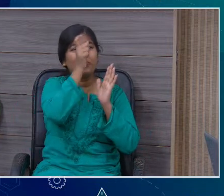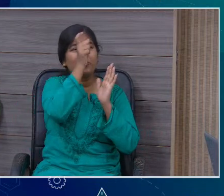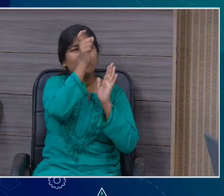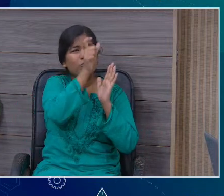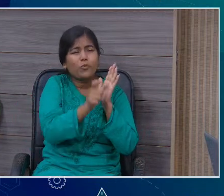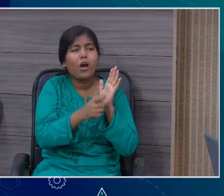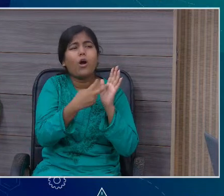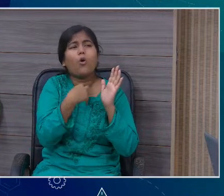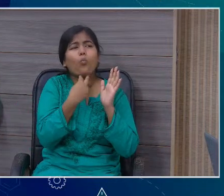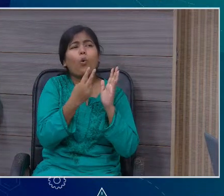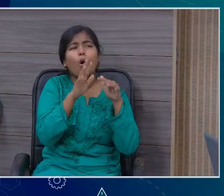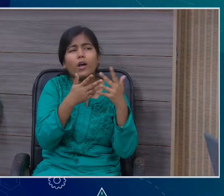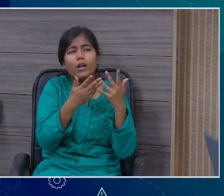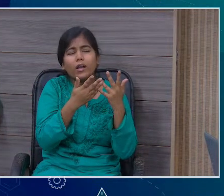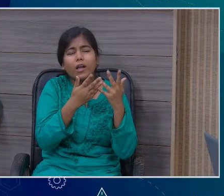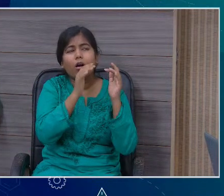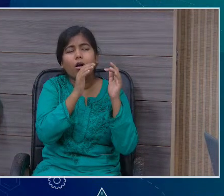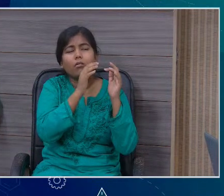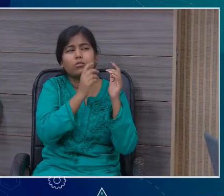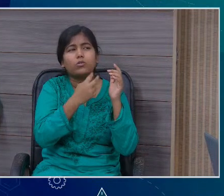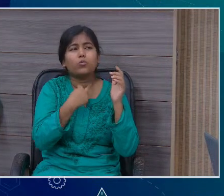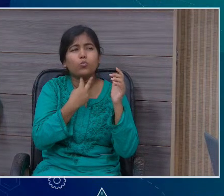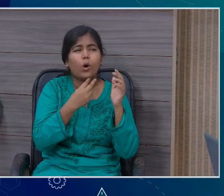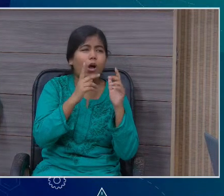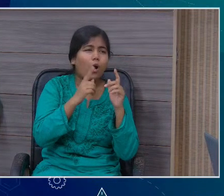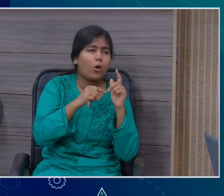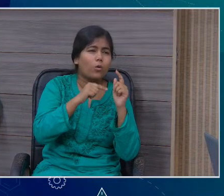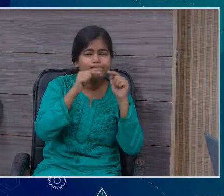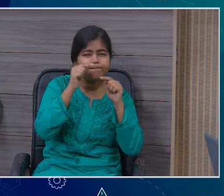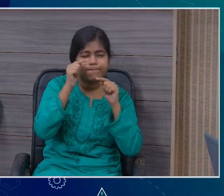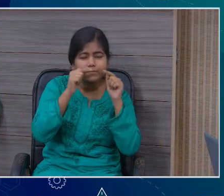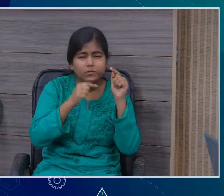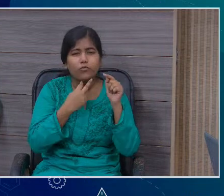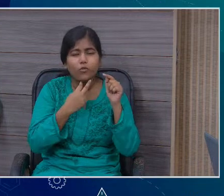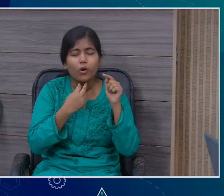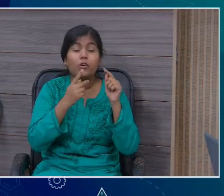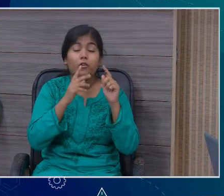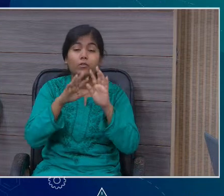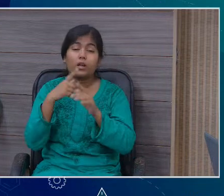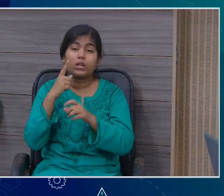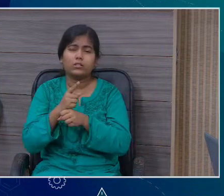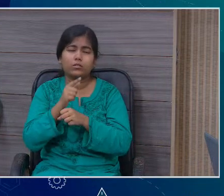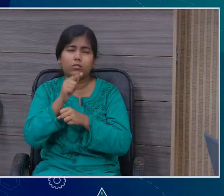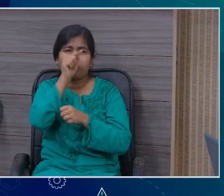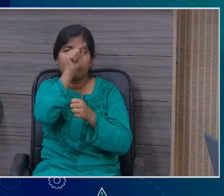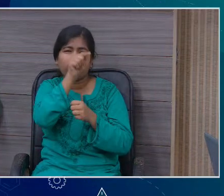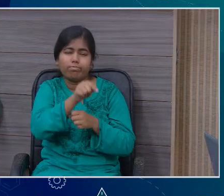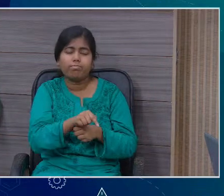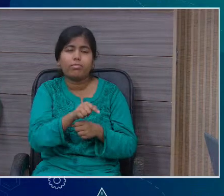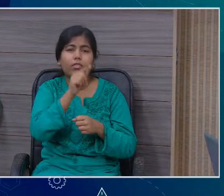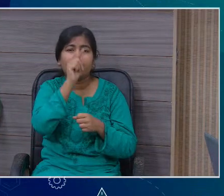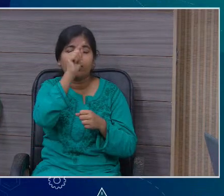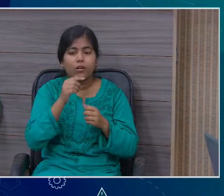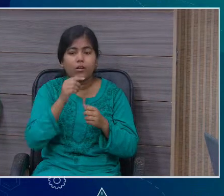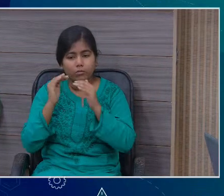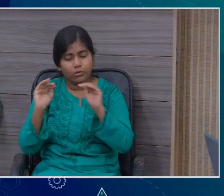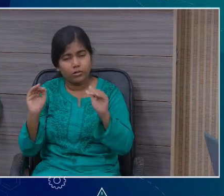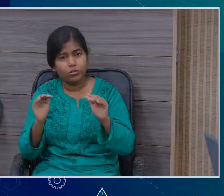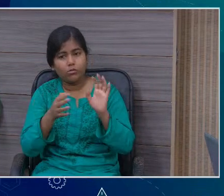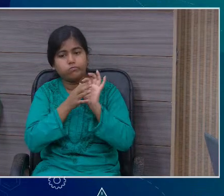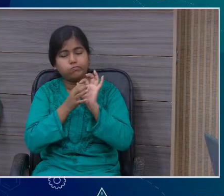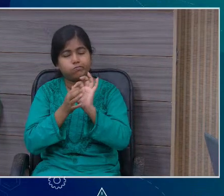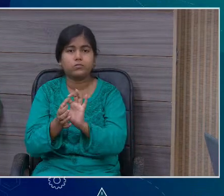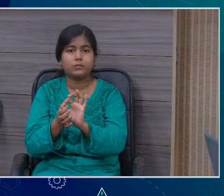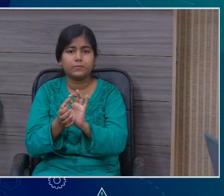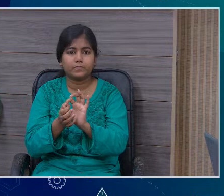is clear. Right. And then the teacher should ask or should pinpoint or should the student, whichever student the